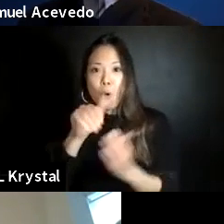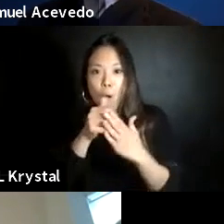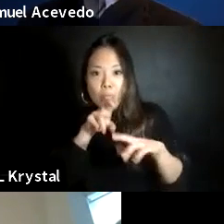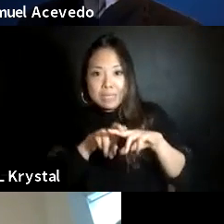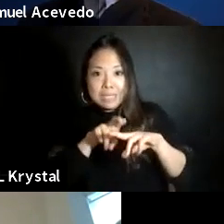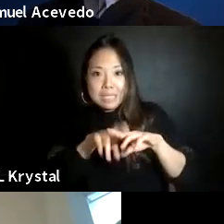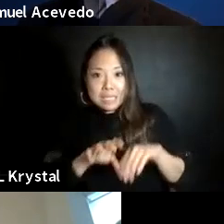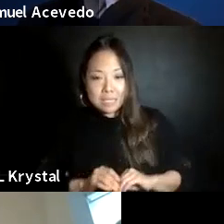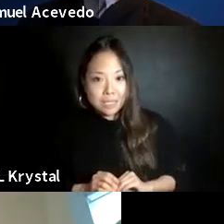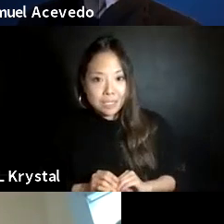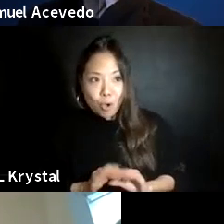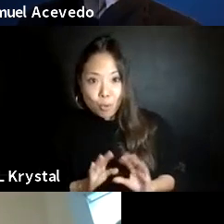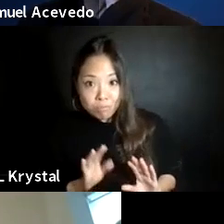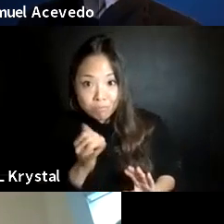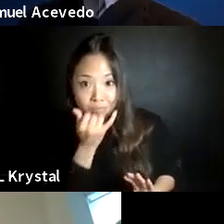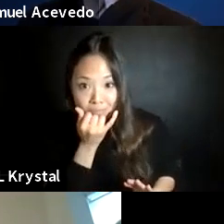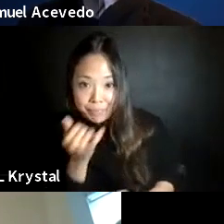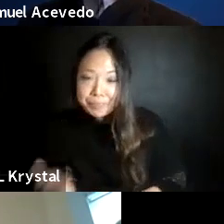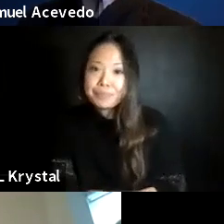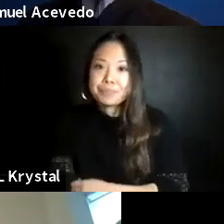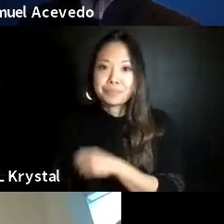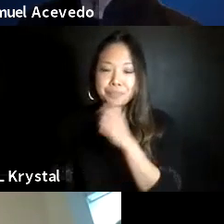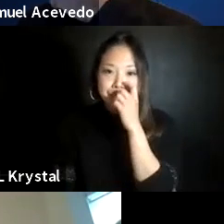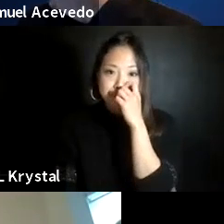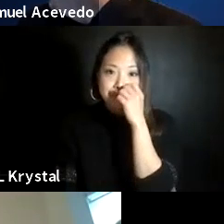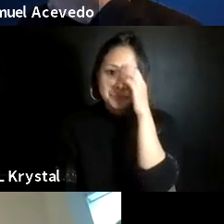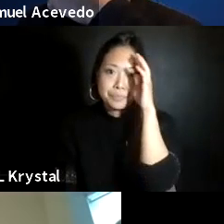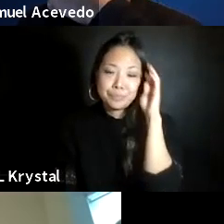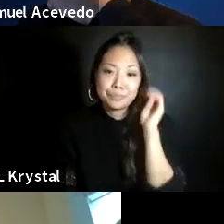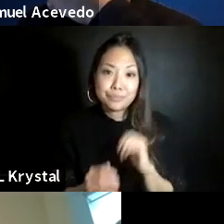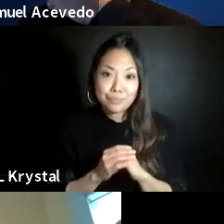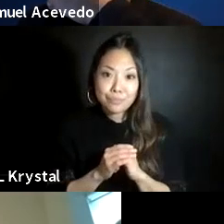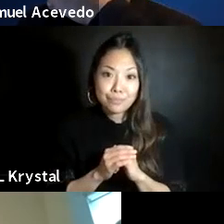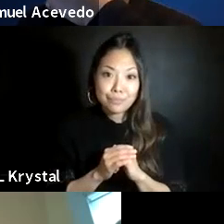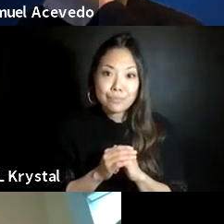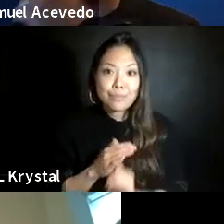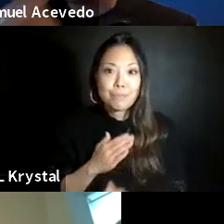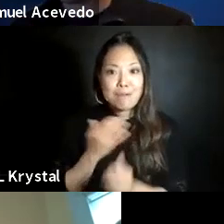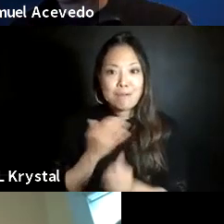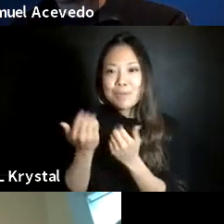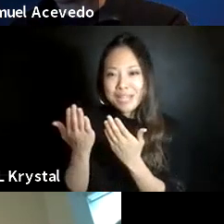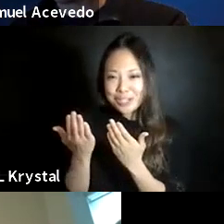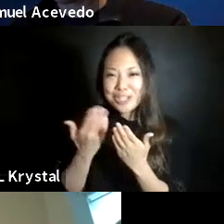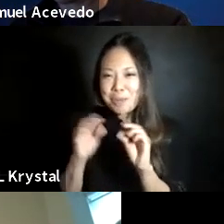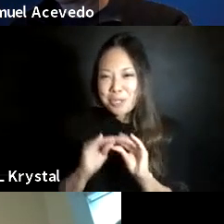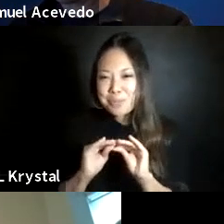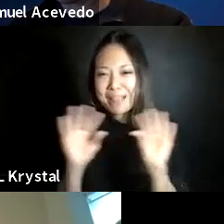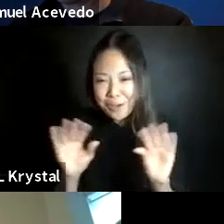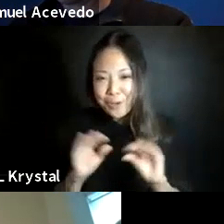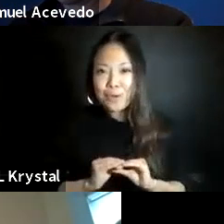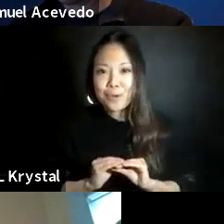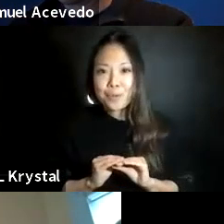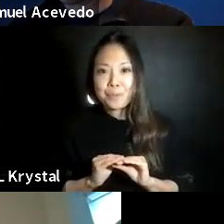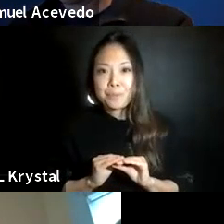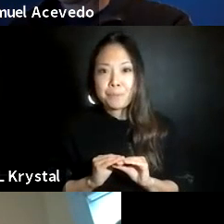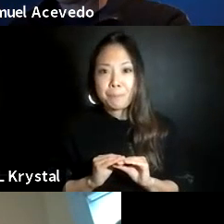no. The word, my recommendation, I just want to be clear. I'm trying to contribute